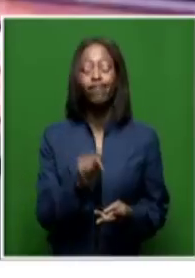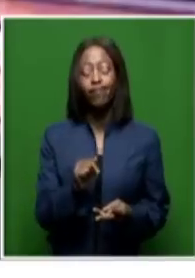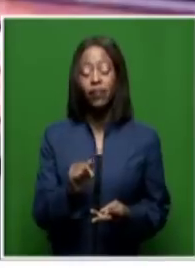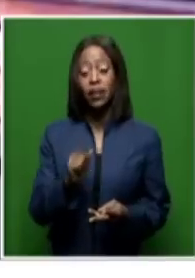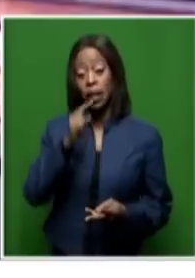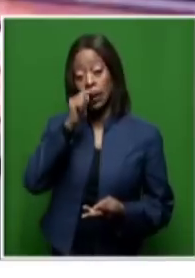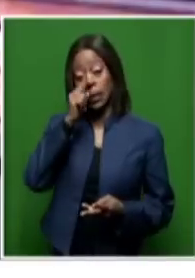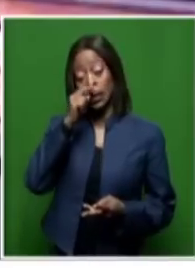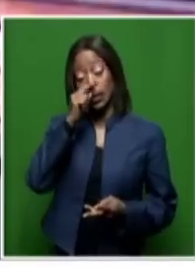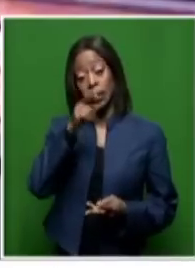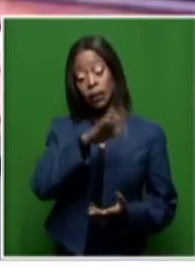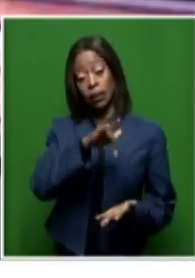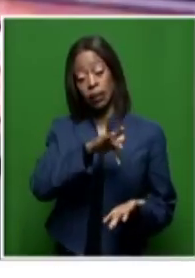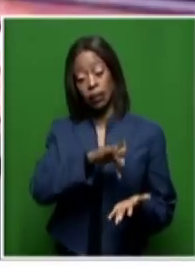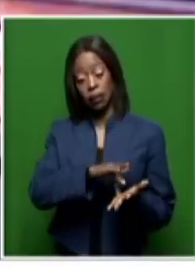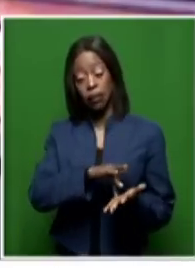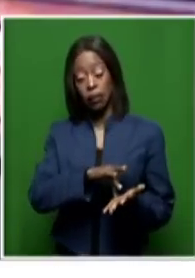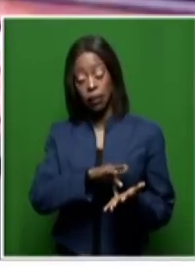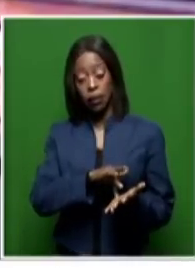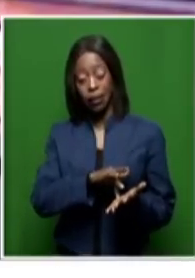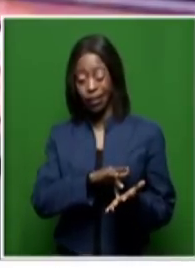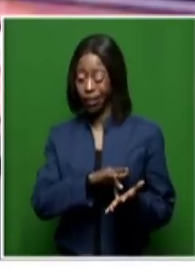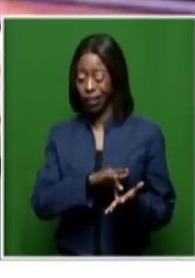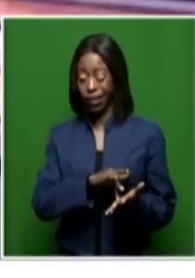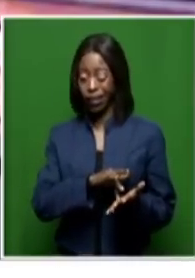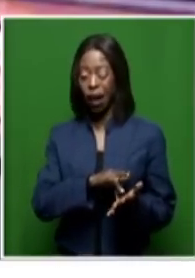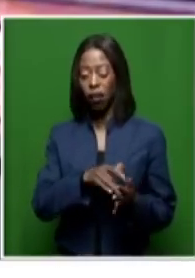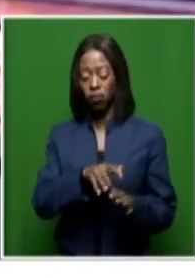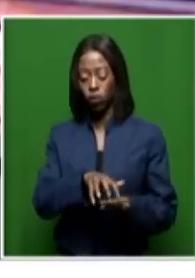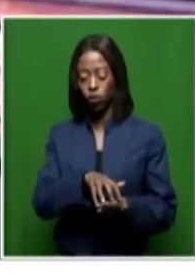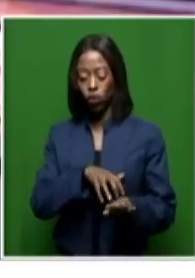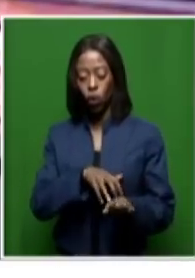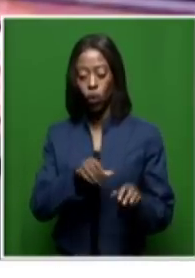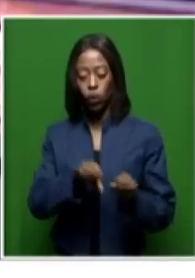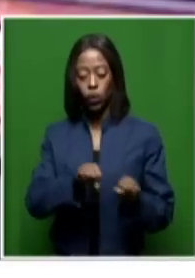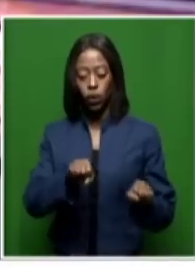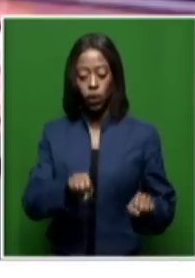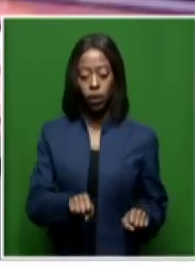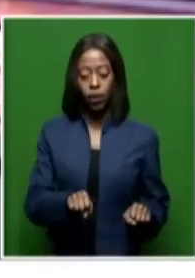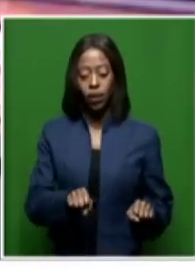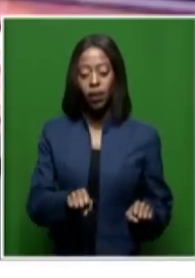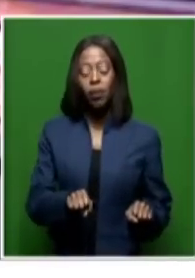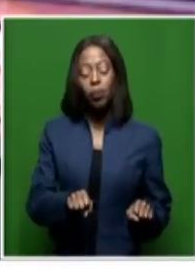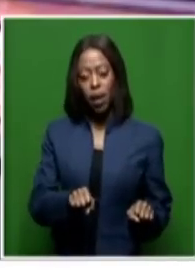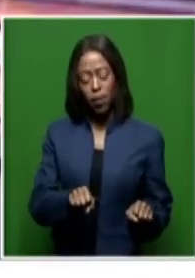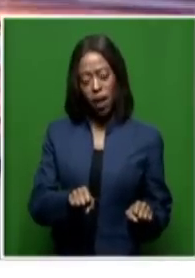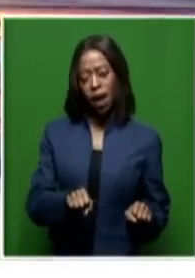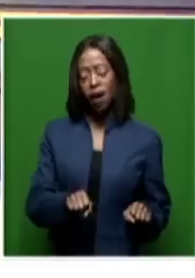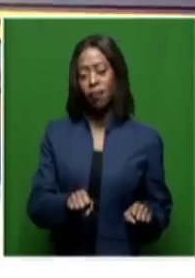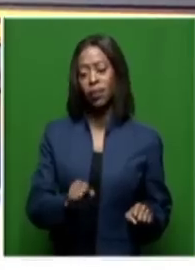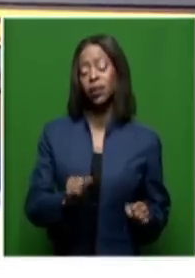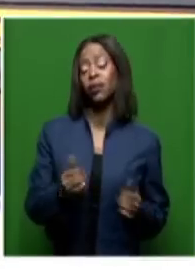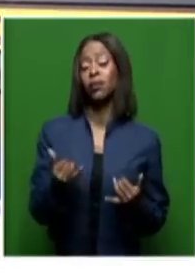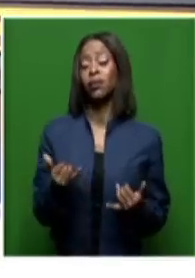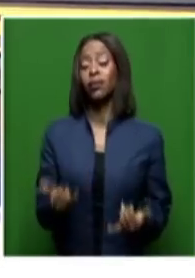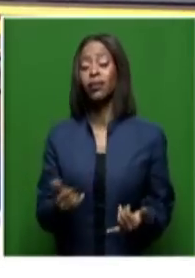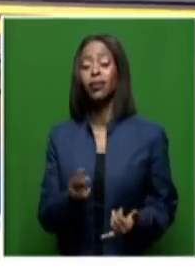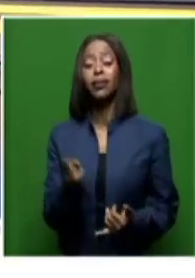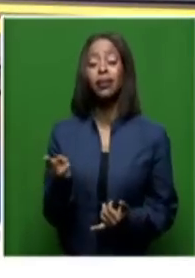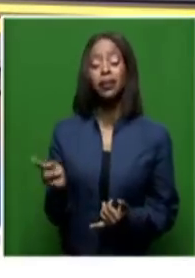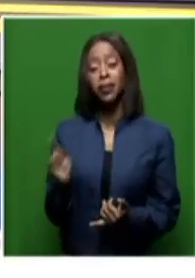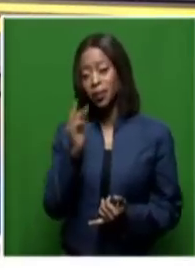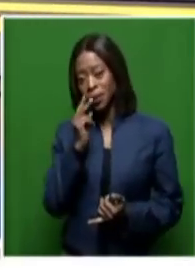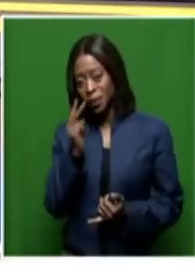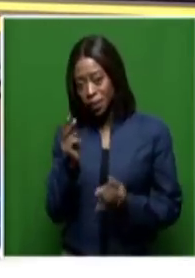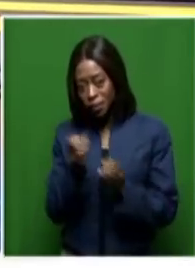those centers has been stuck in the system for quite some time. It's back on track. So if you go to Volmaten, you'll find most of